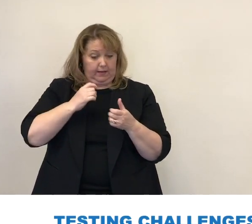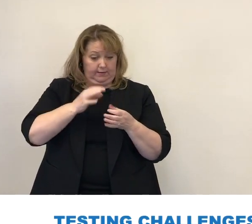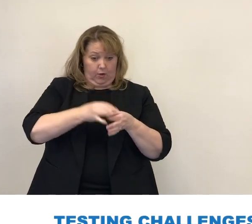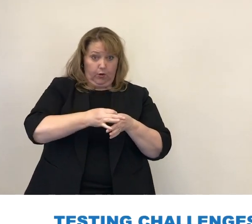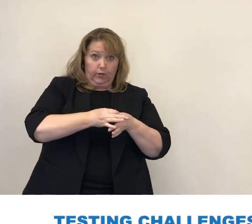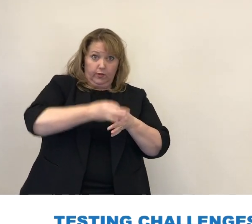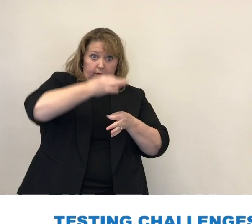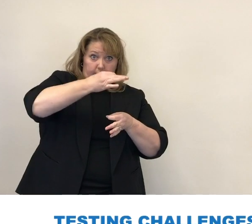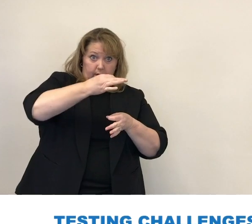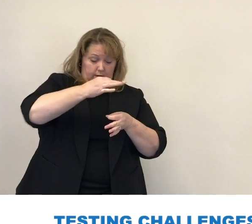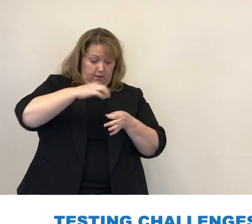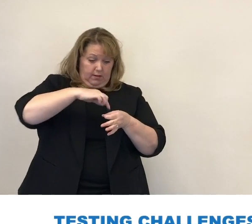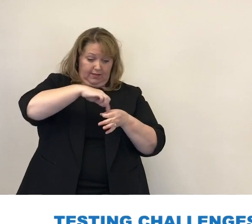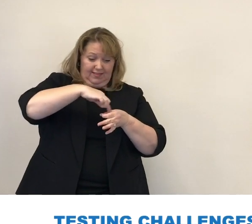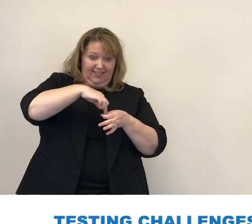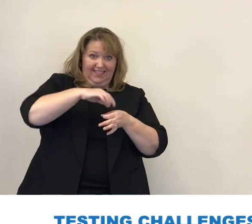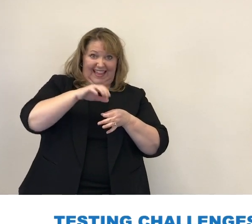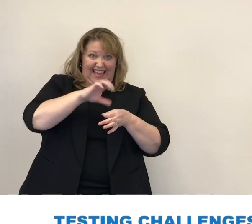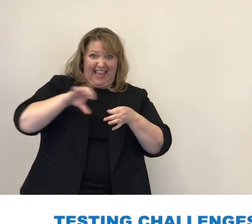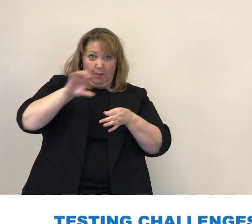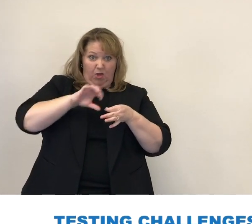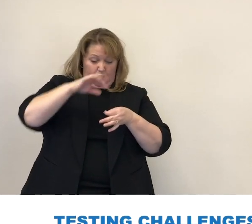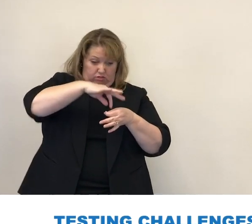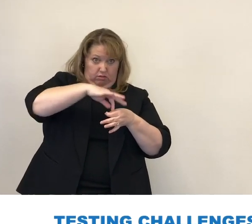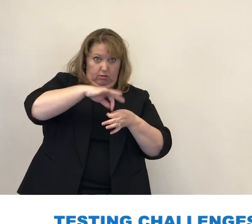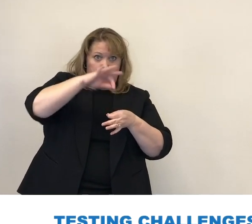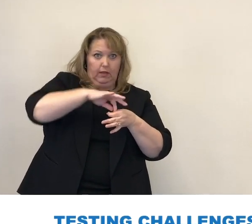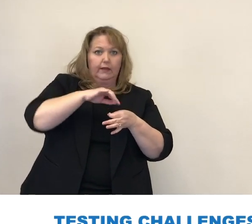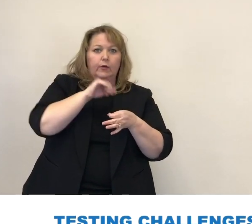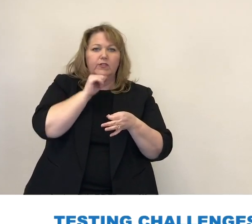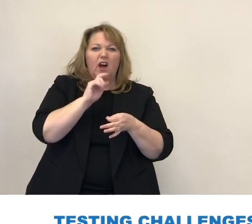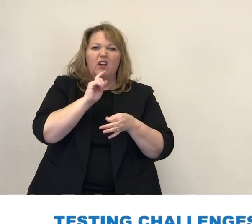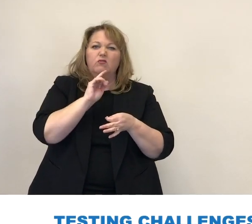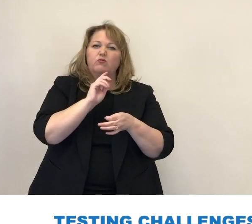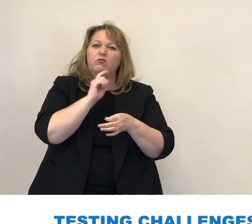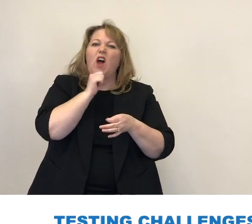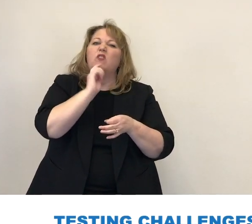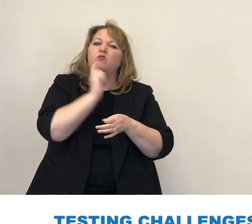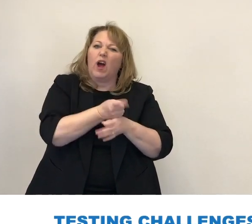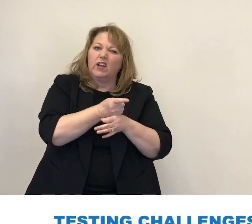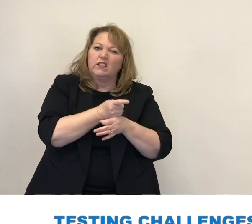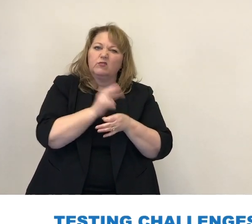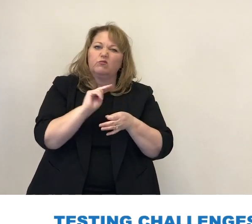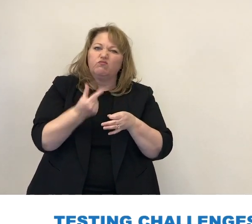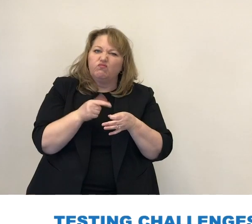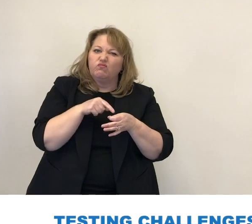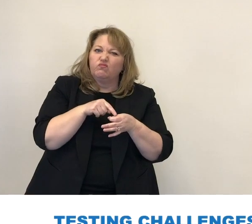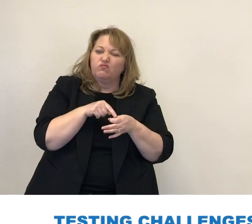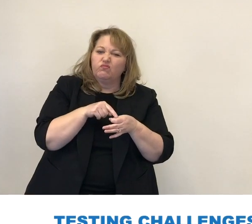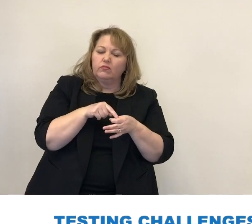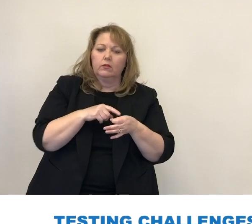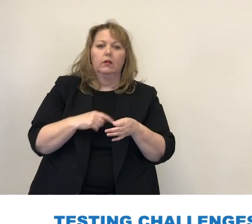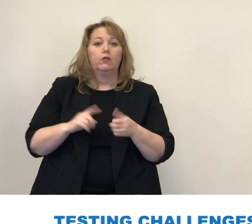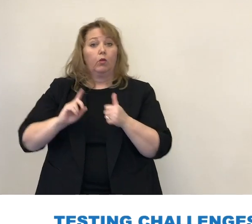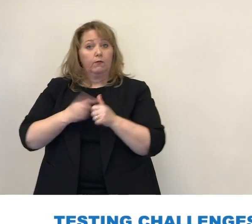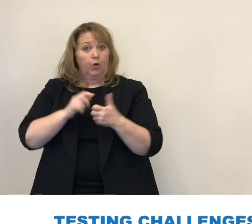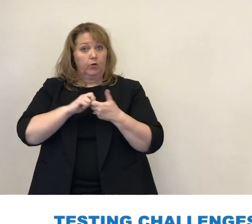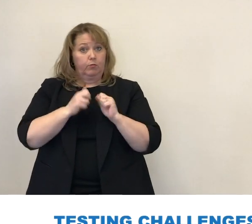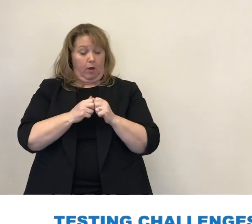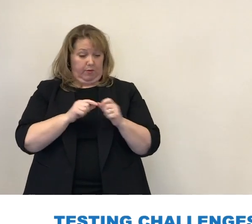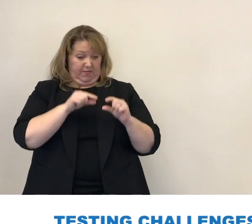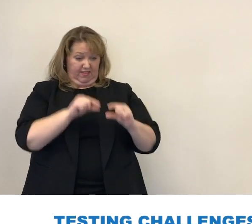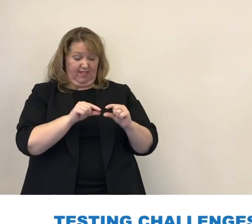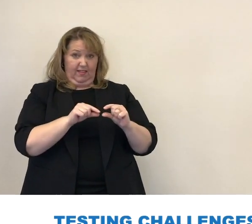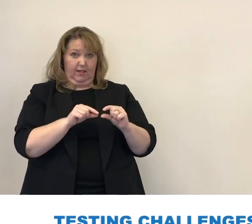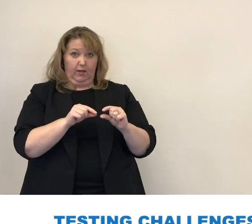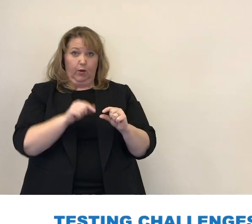we use to perform this test. The major problem at first in the laboratory was in that